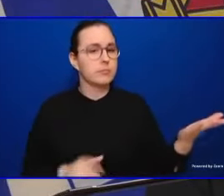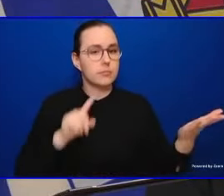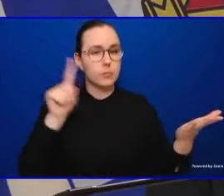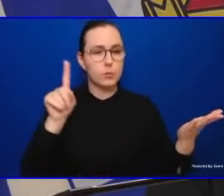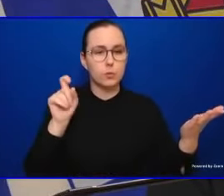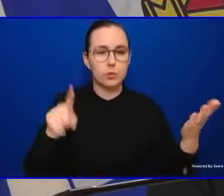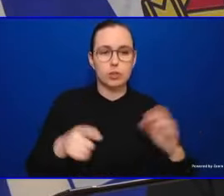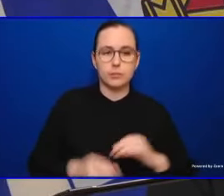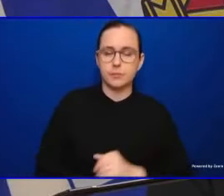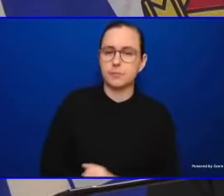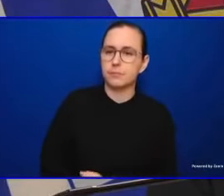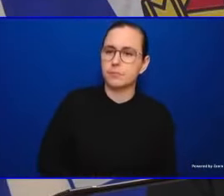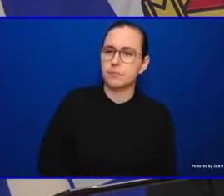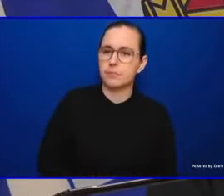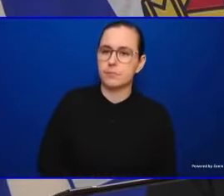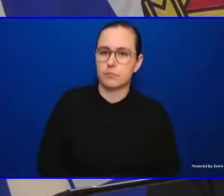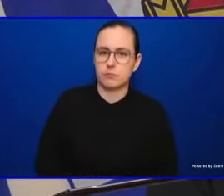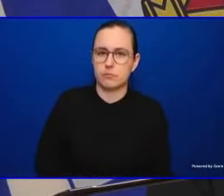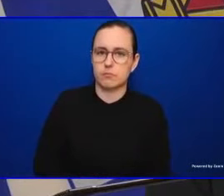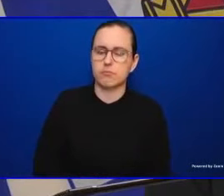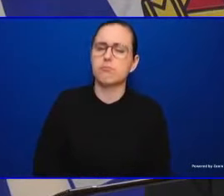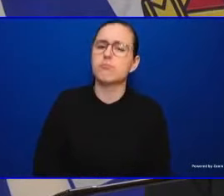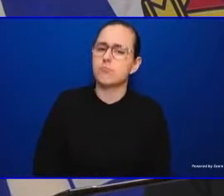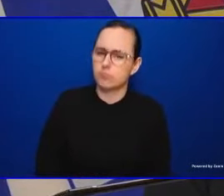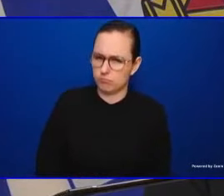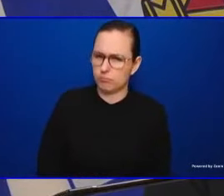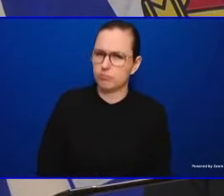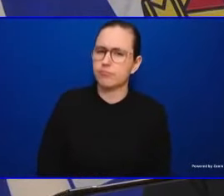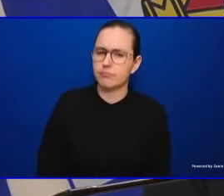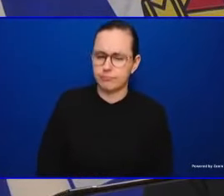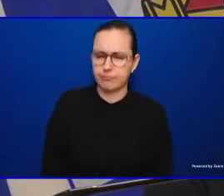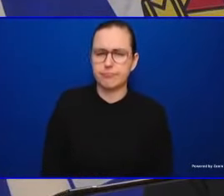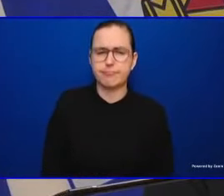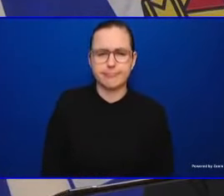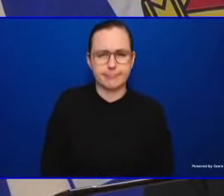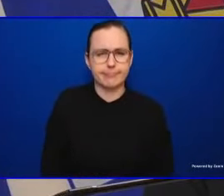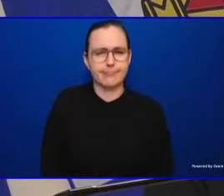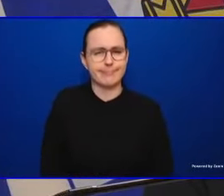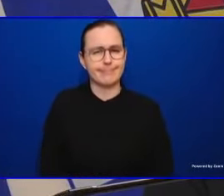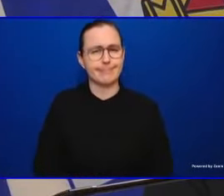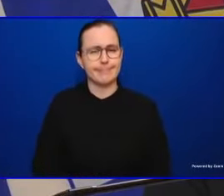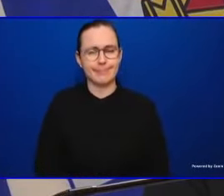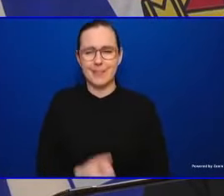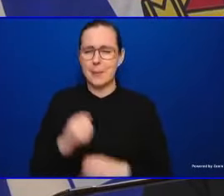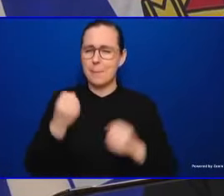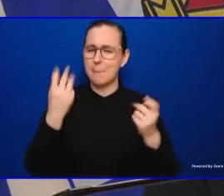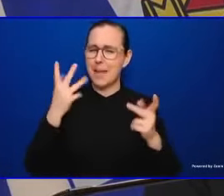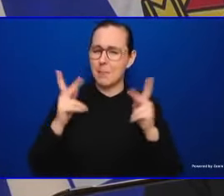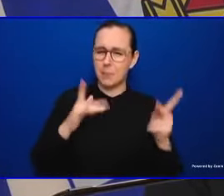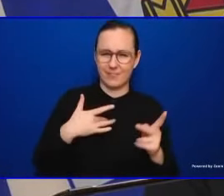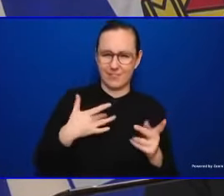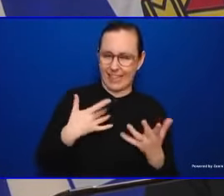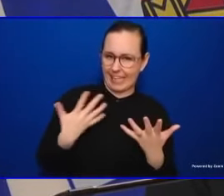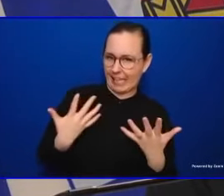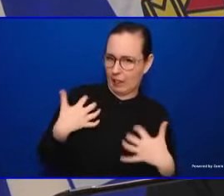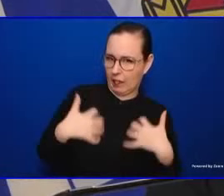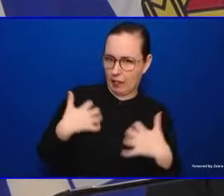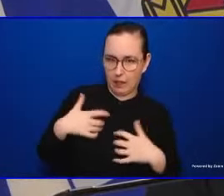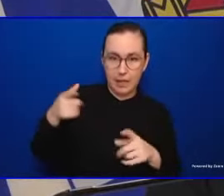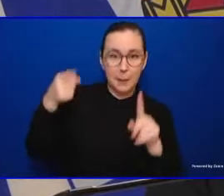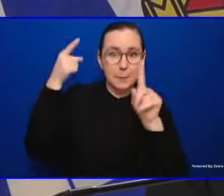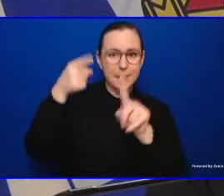So on this trigger that you mentioned in terms of dropping below attendance, what creates the